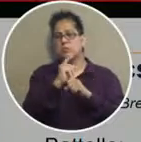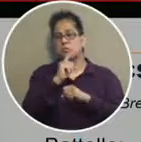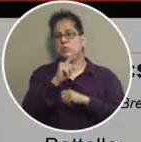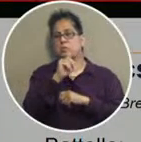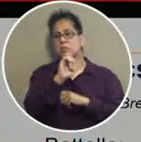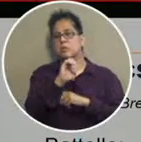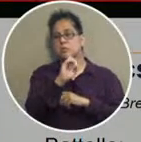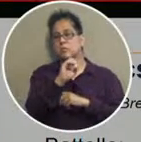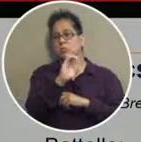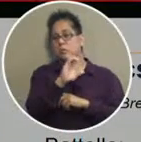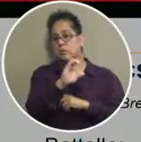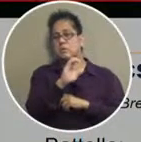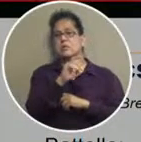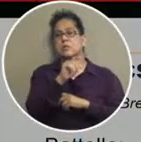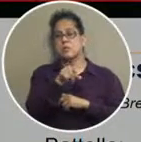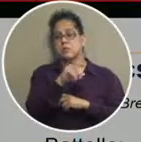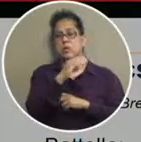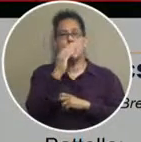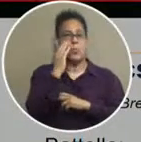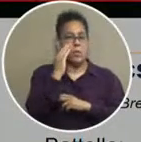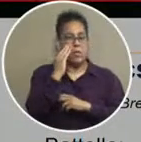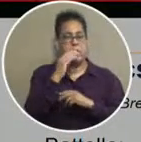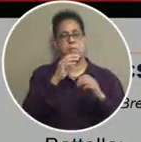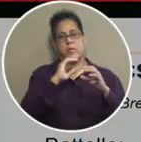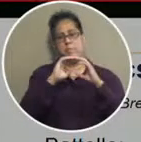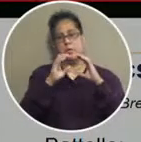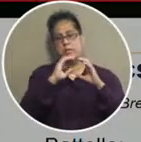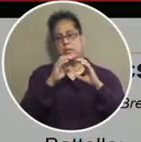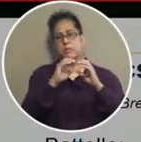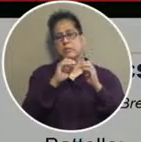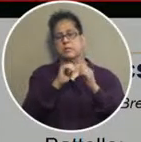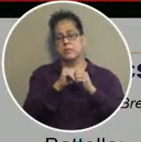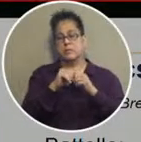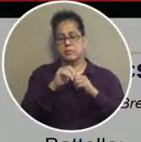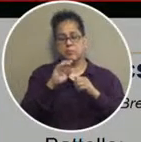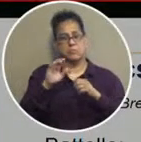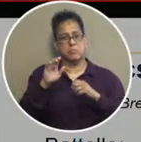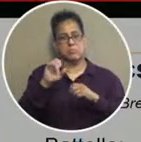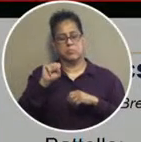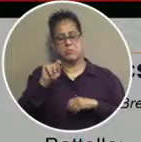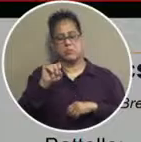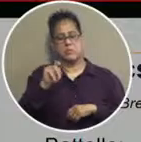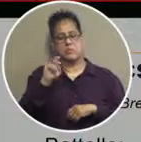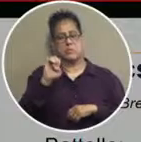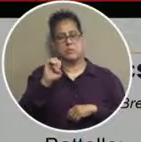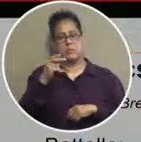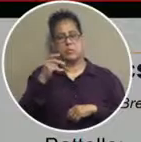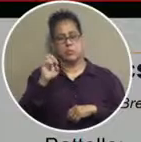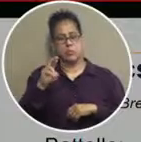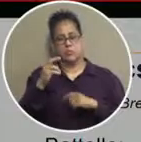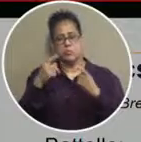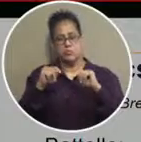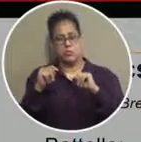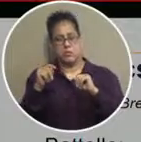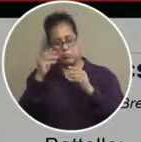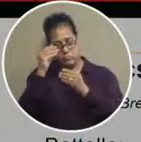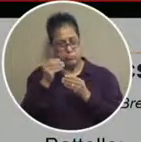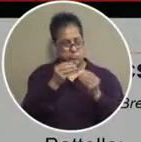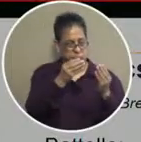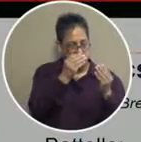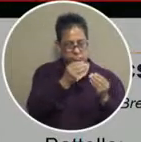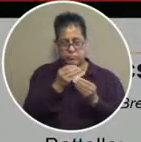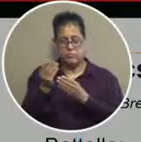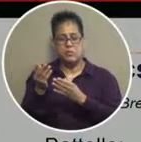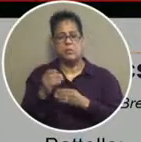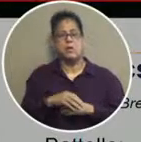EOC is aware of some of the communications with the stakeholders are also trying to pass their way. As Emma mentioned,